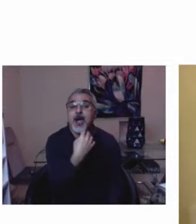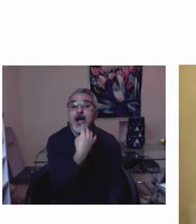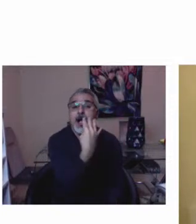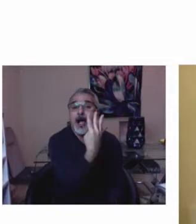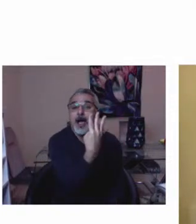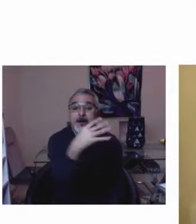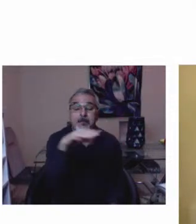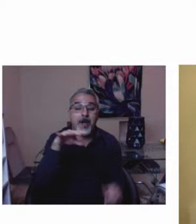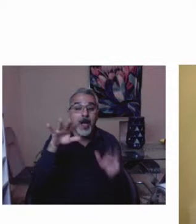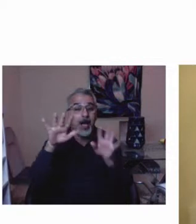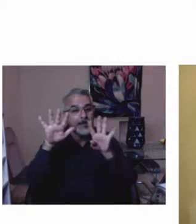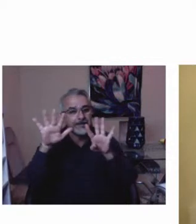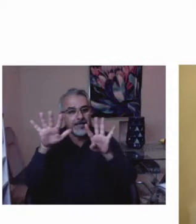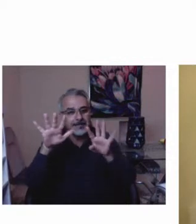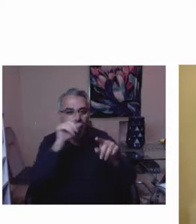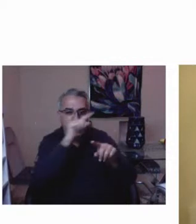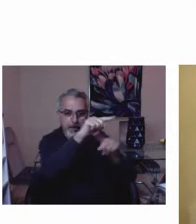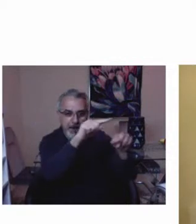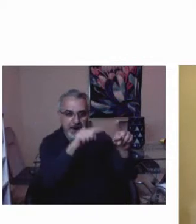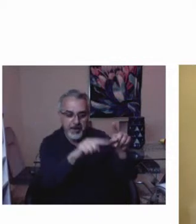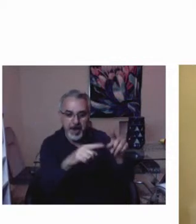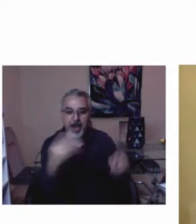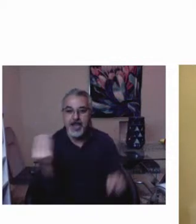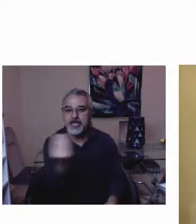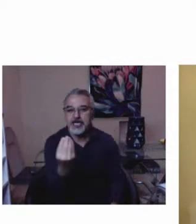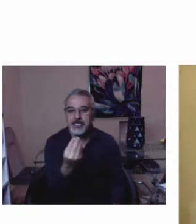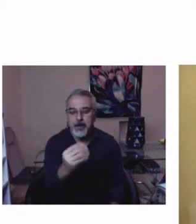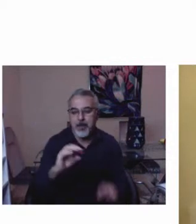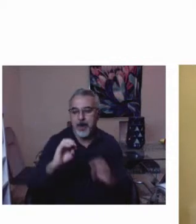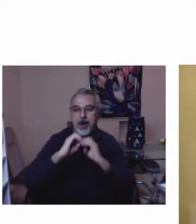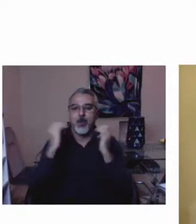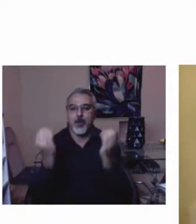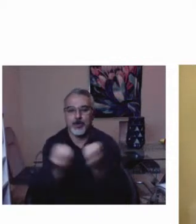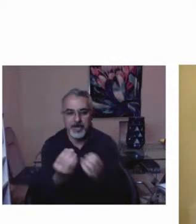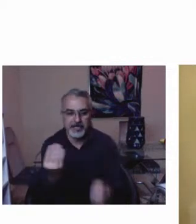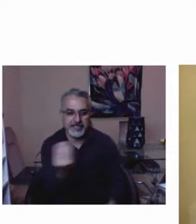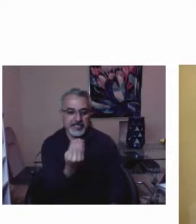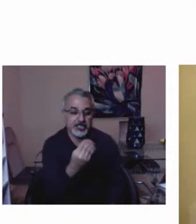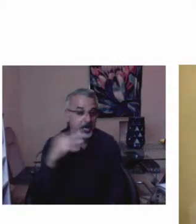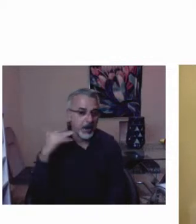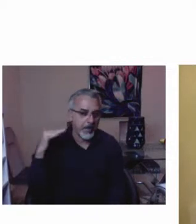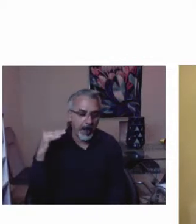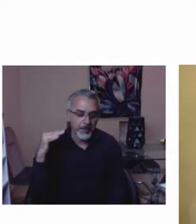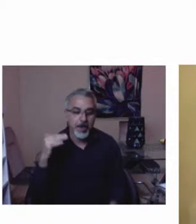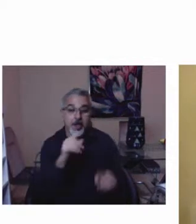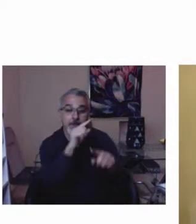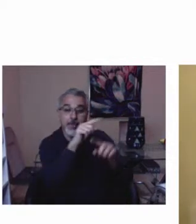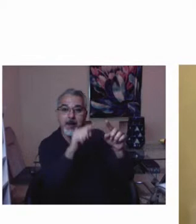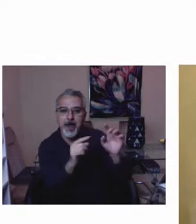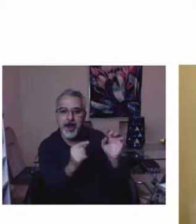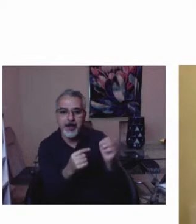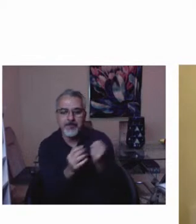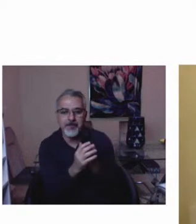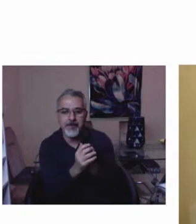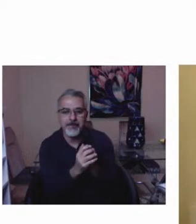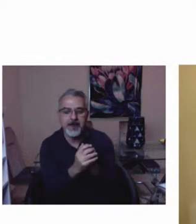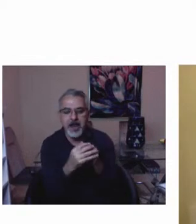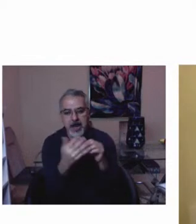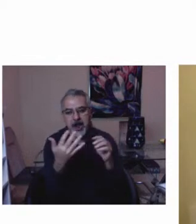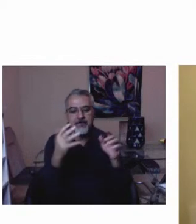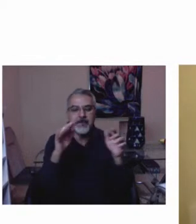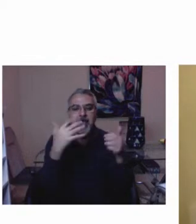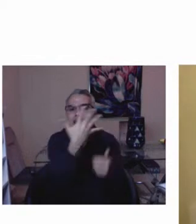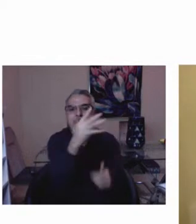organizations have a budget of less than $5,000 a year to conduct their operations. And 97% of